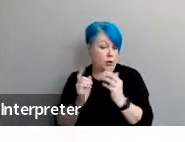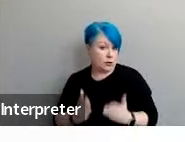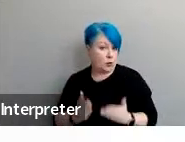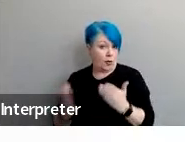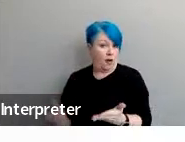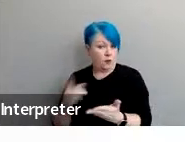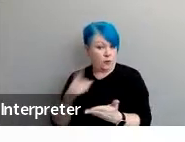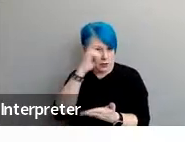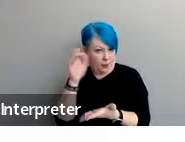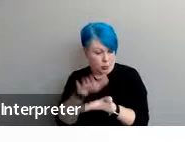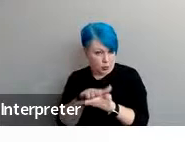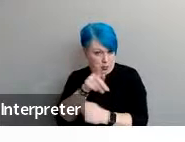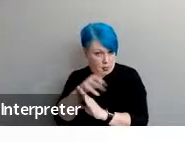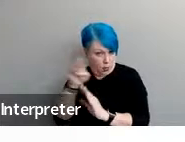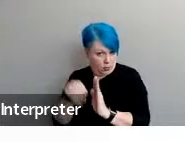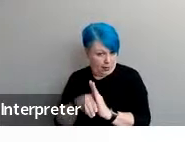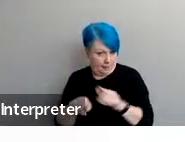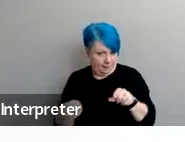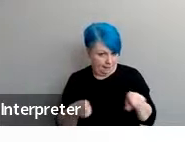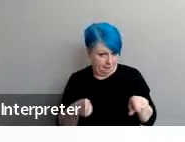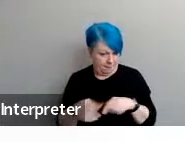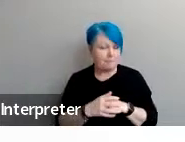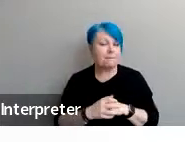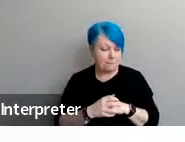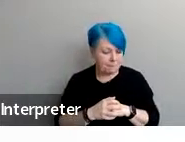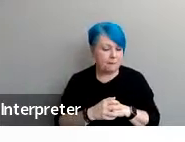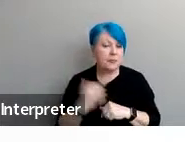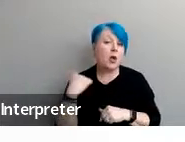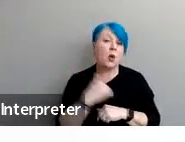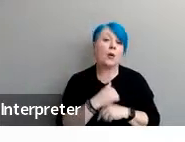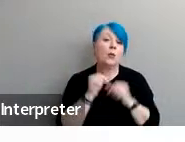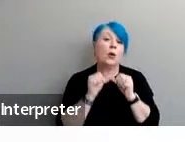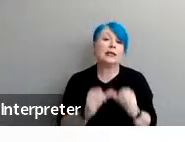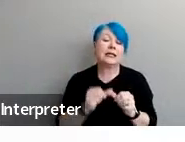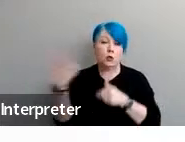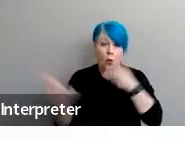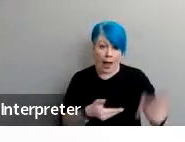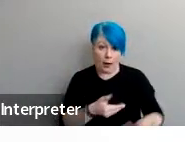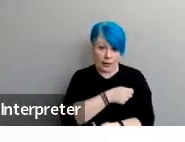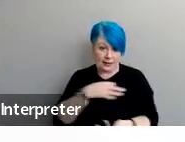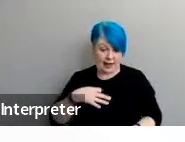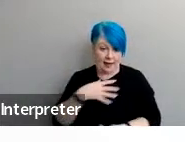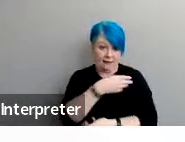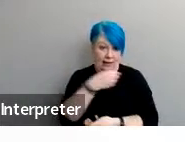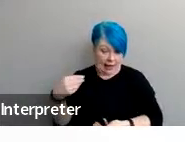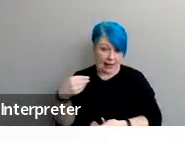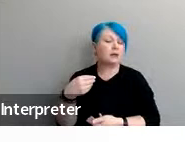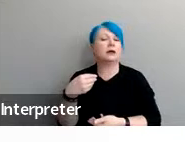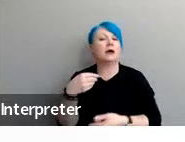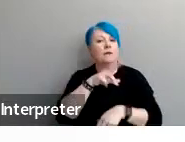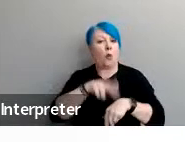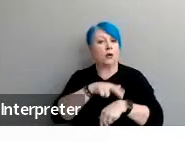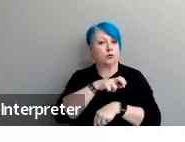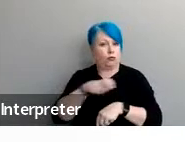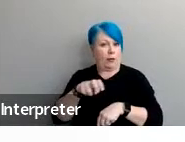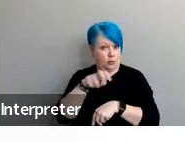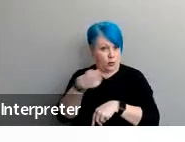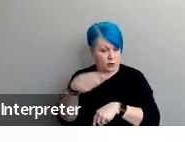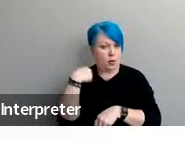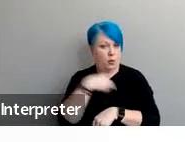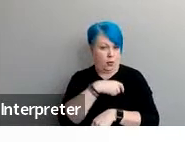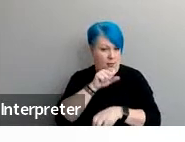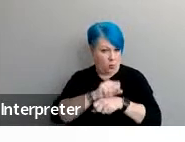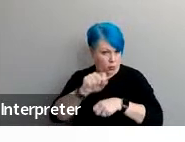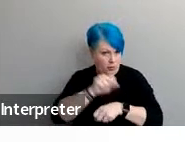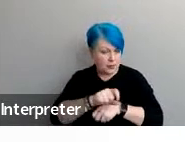to try to keep them in the same building. We are going to continue to hire for staff, of course, transportation. We will be working on making sure